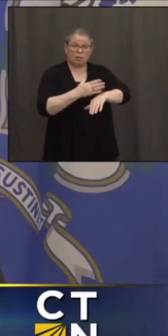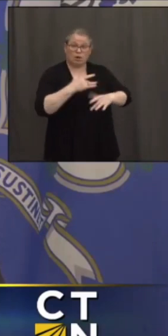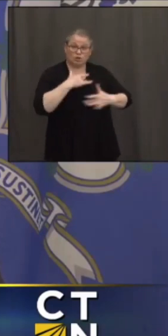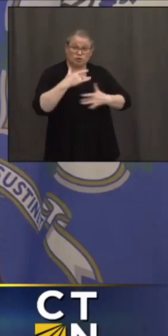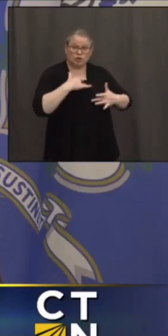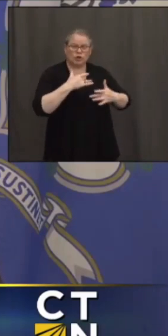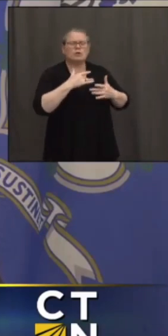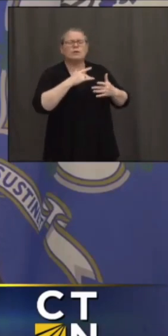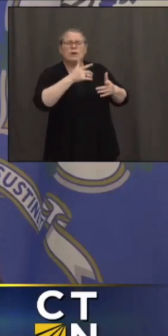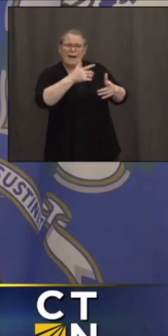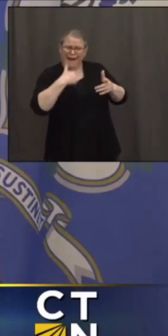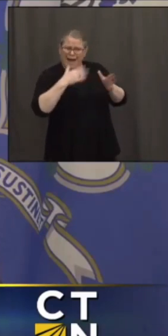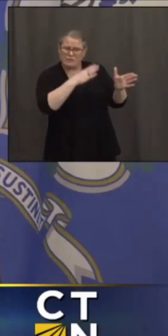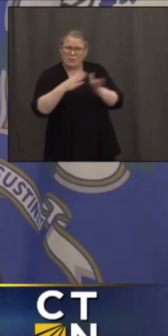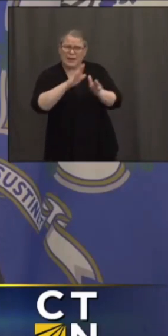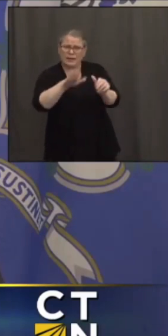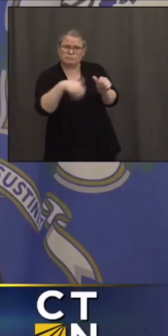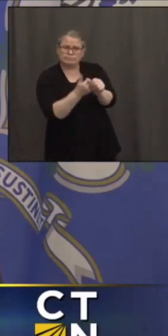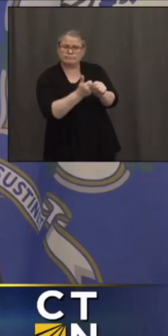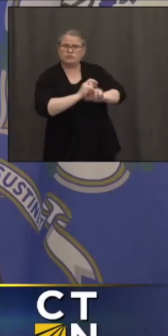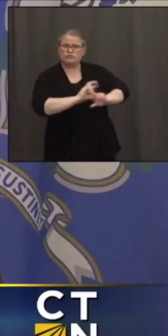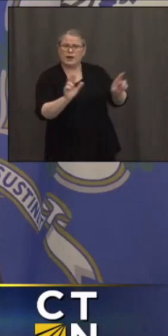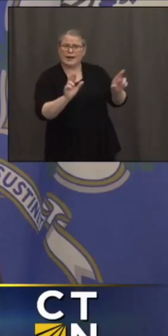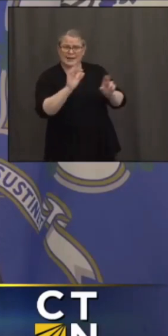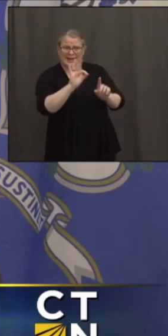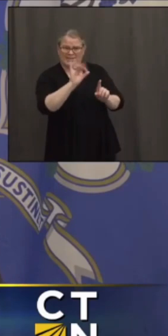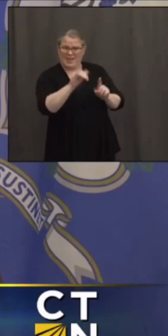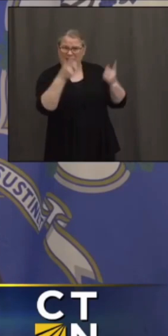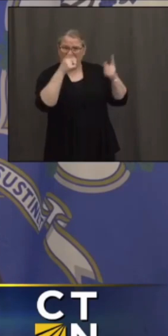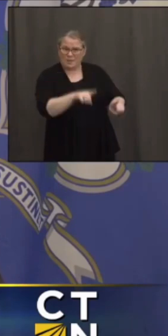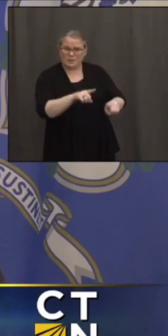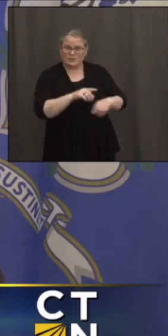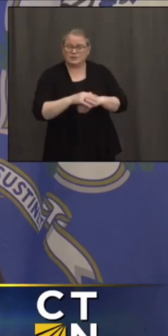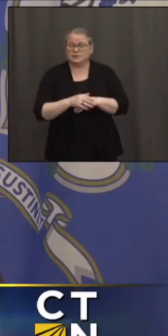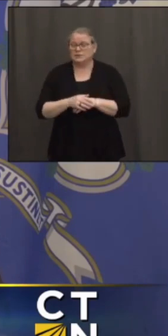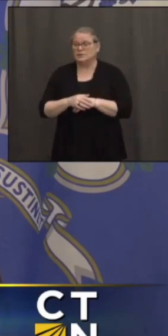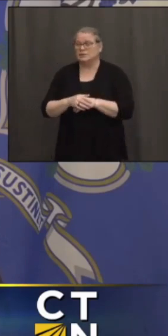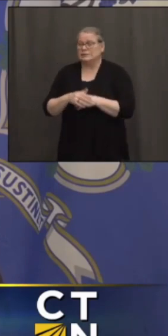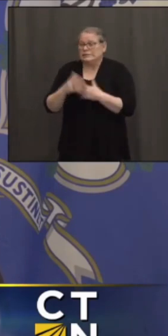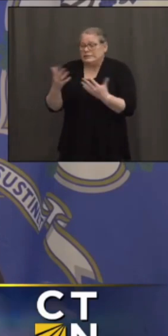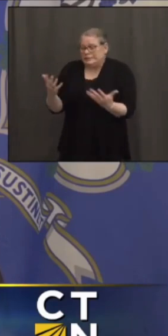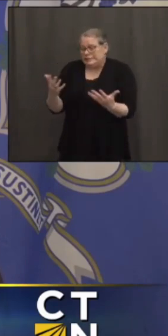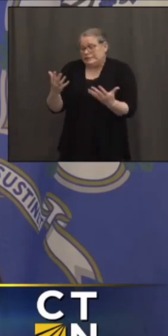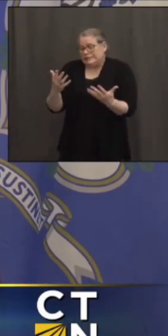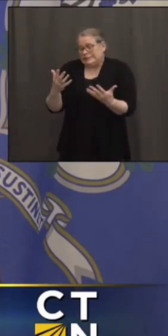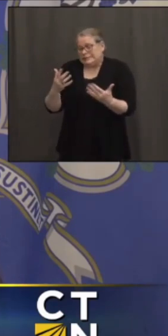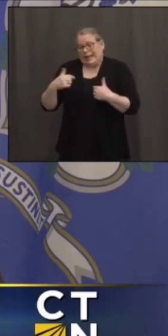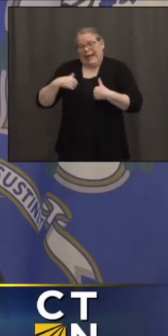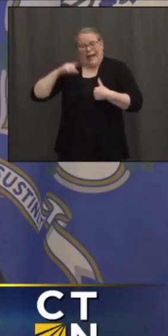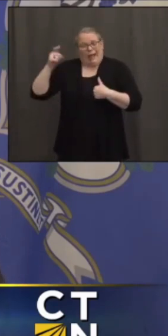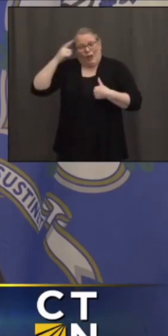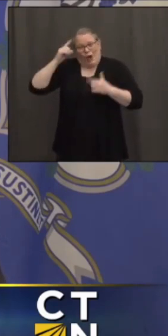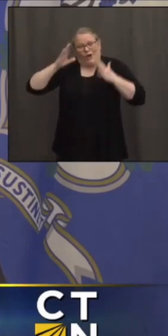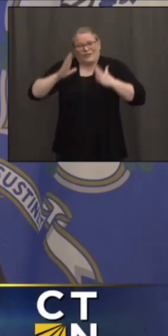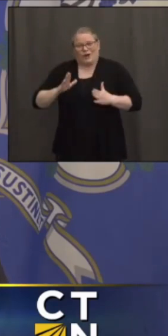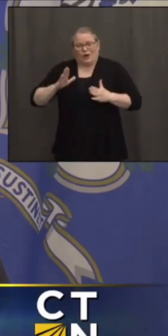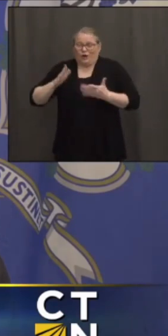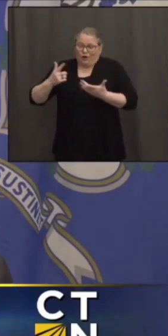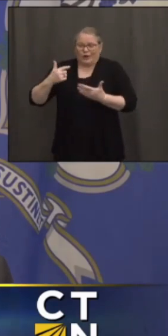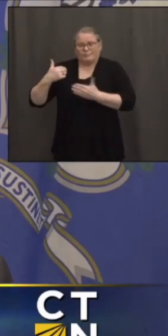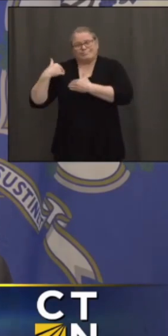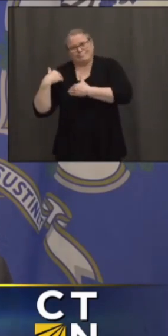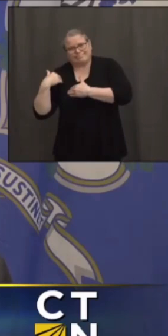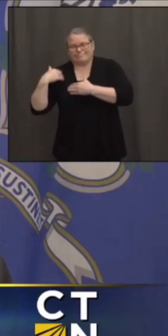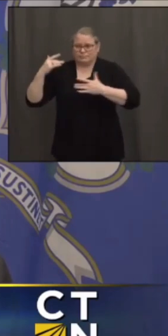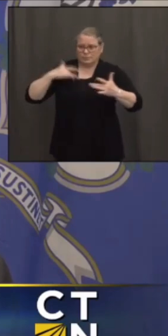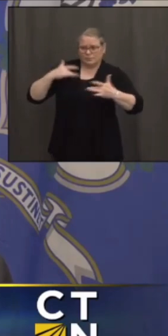looked around the rest of the country. I think we're going to be able to manage this. I think we're able to manage it because it's outside. But obviously